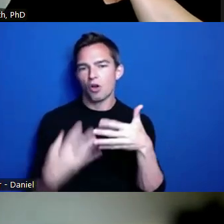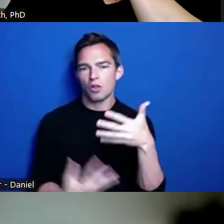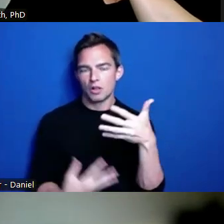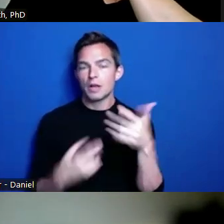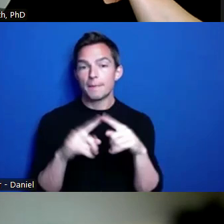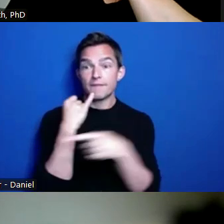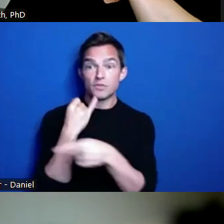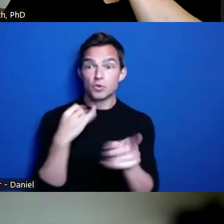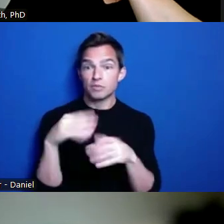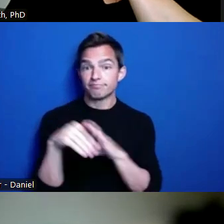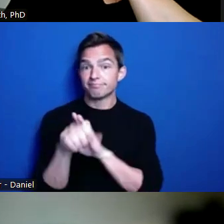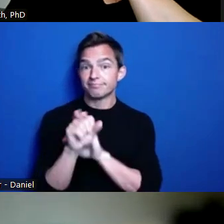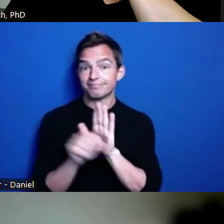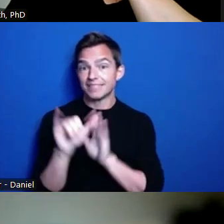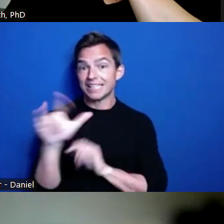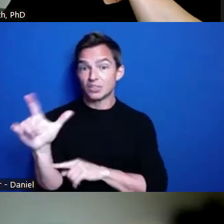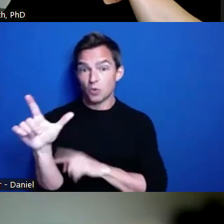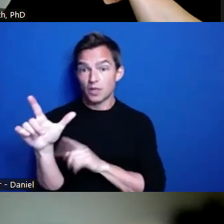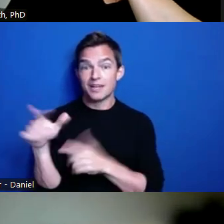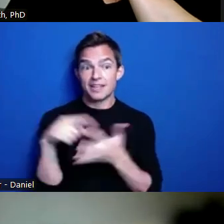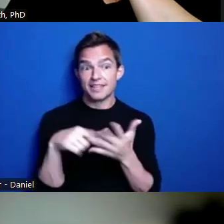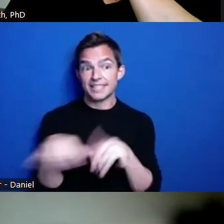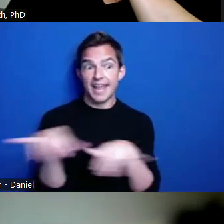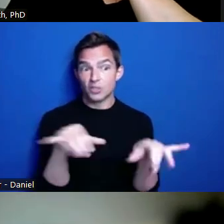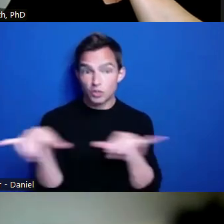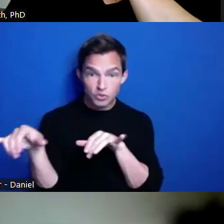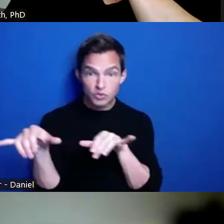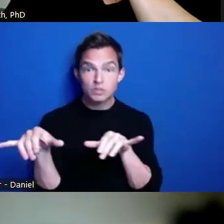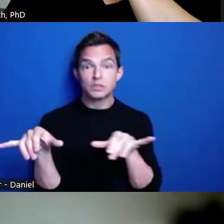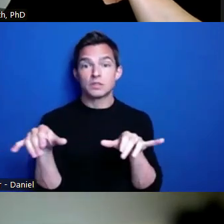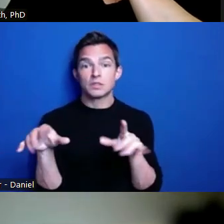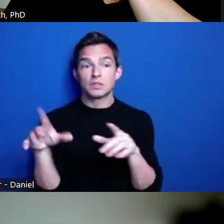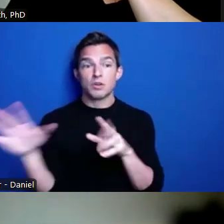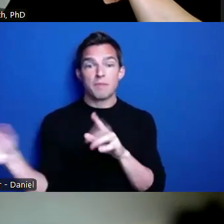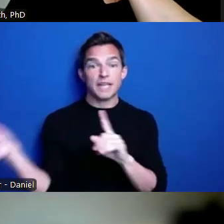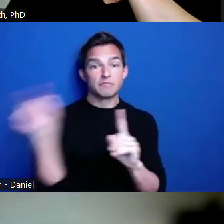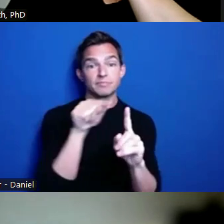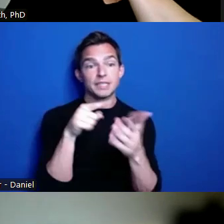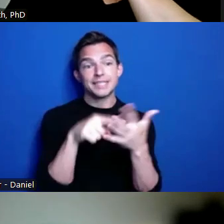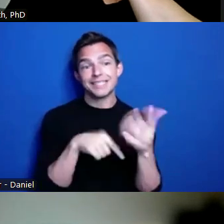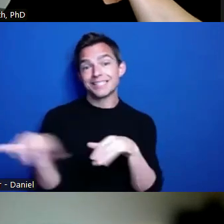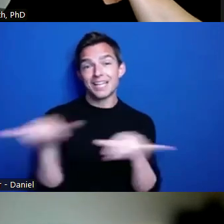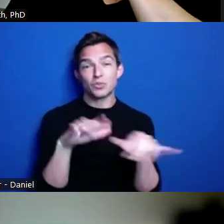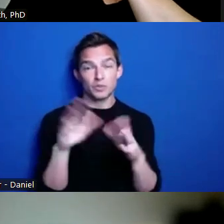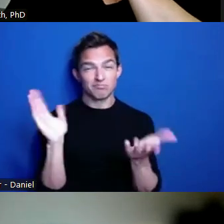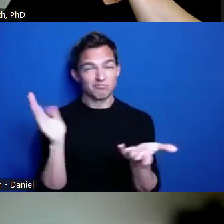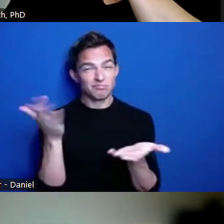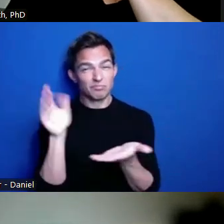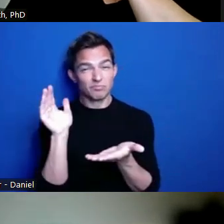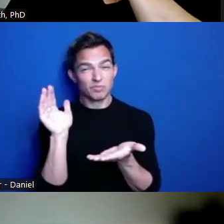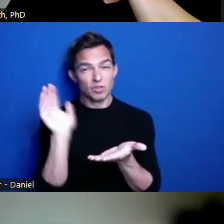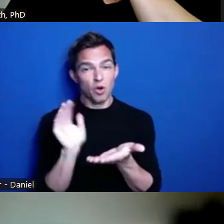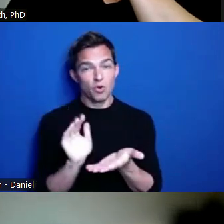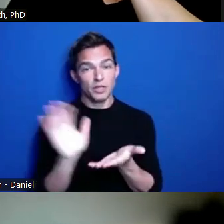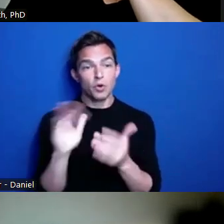you're Illinois, these standards, these coming back to these standards would actually be lowering your